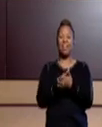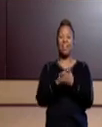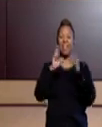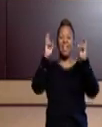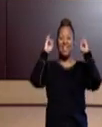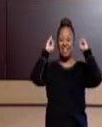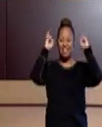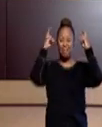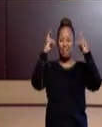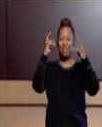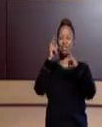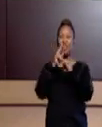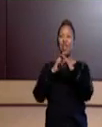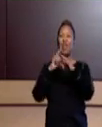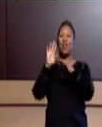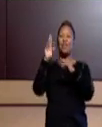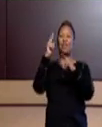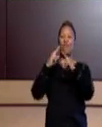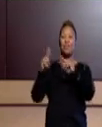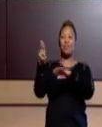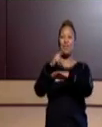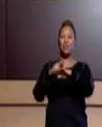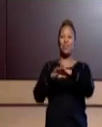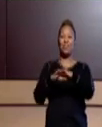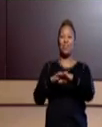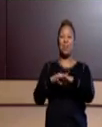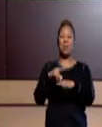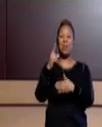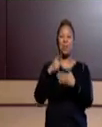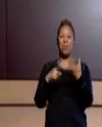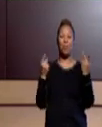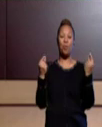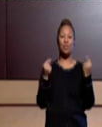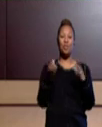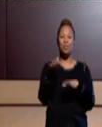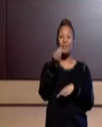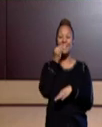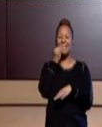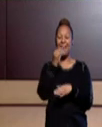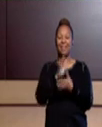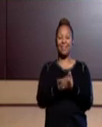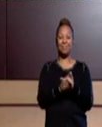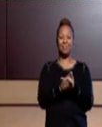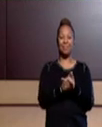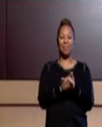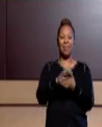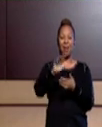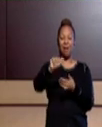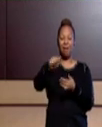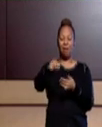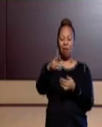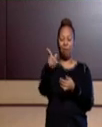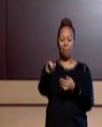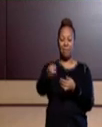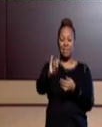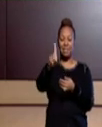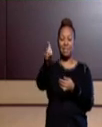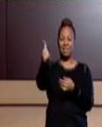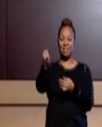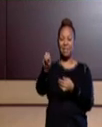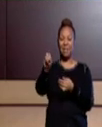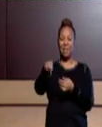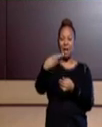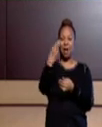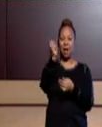saying we got to get this together right what now. What do you snack on? Glory to God. Almonds. Veggies.